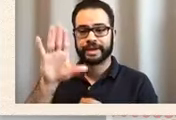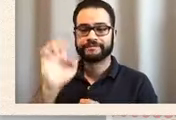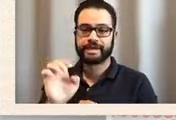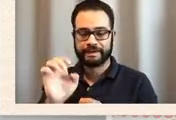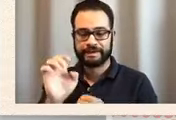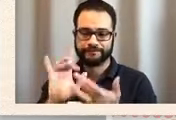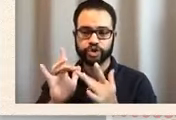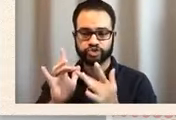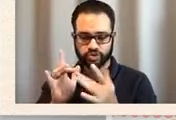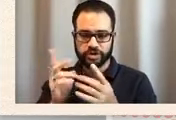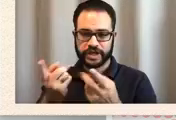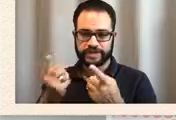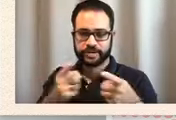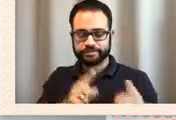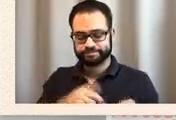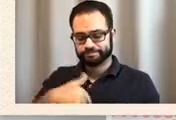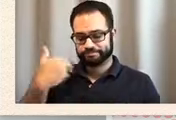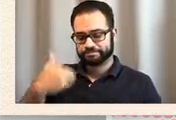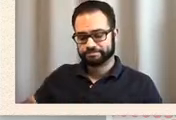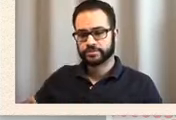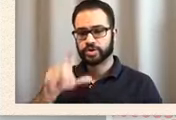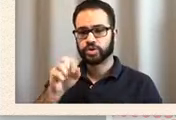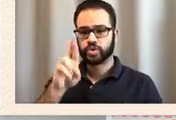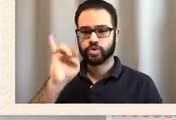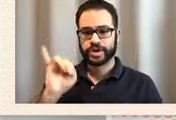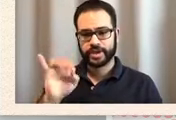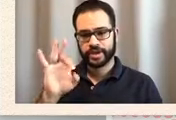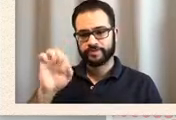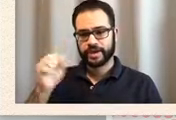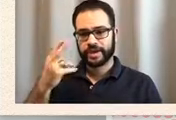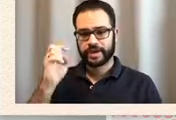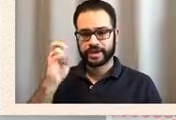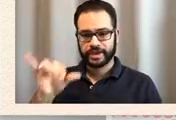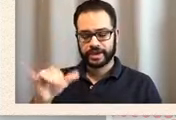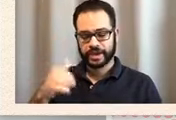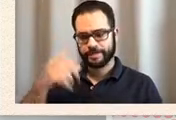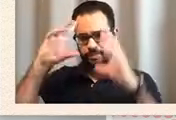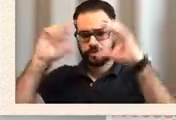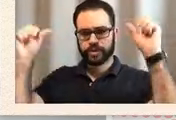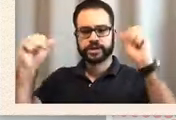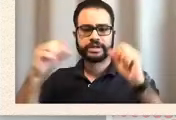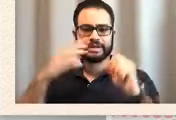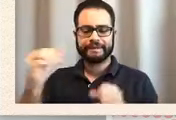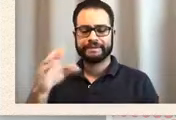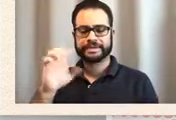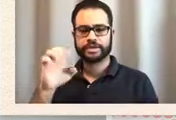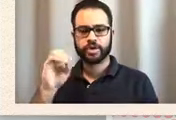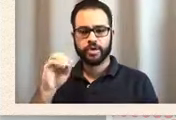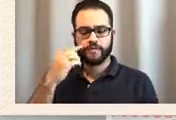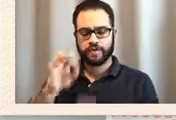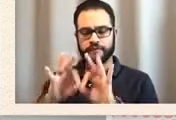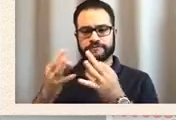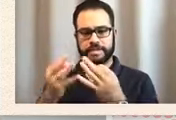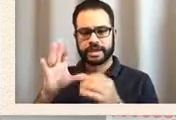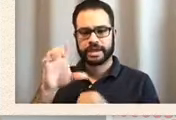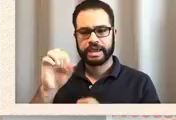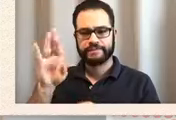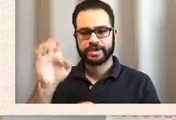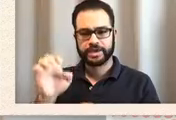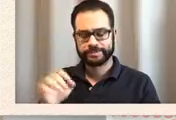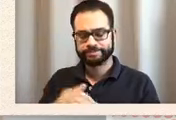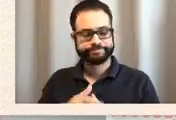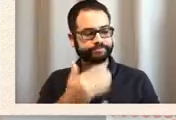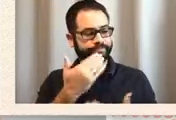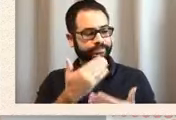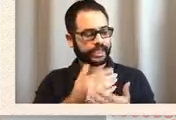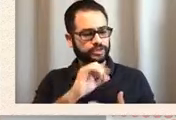and I'm the President and CEO of the Family Cafe. Joe, who do we have today? Thanks, Lori, and good morning, everybody, and welcome to